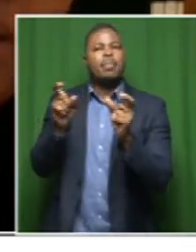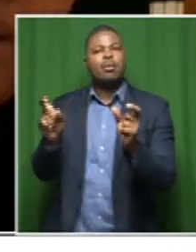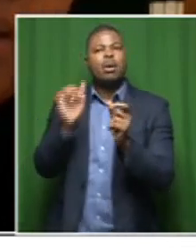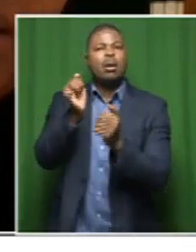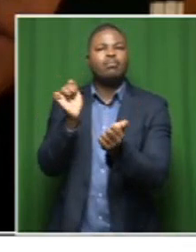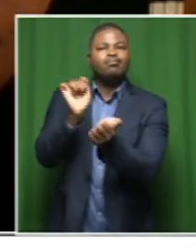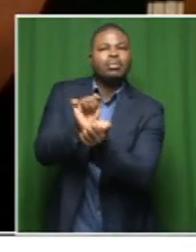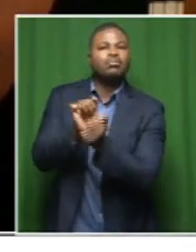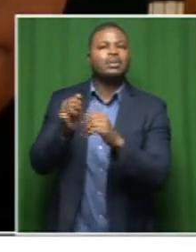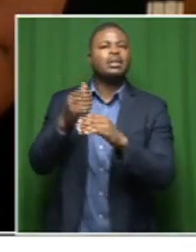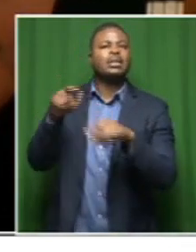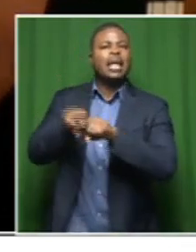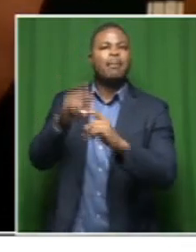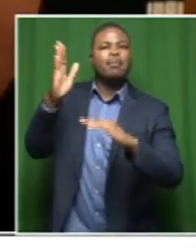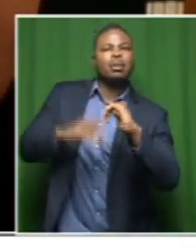so slowly?